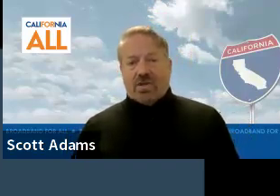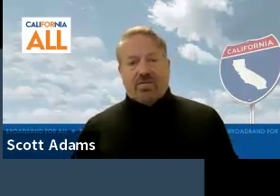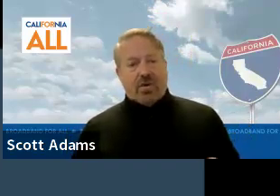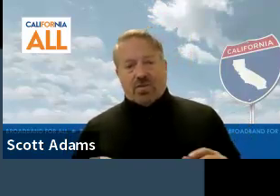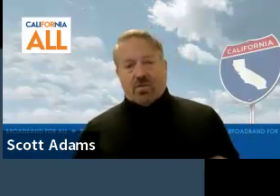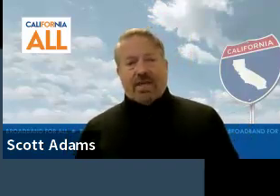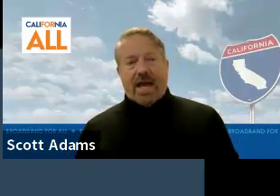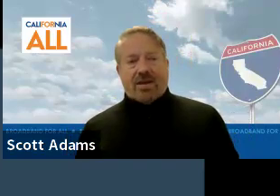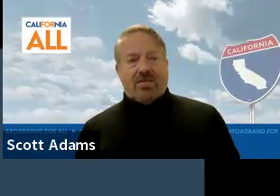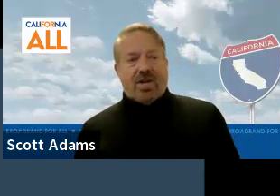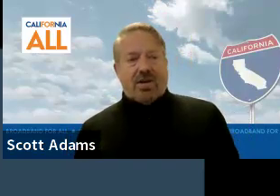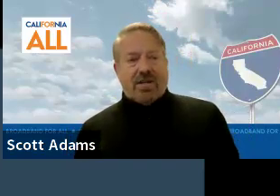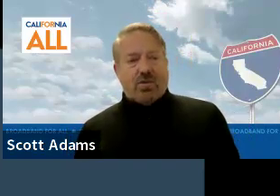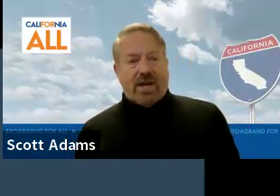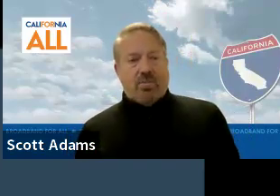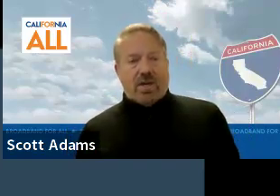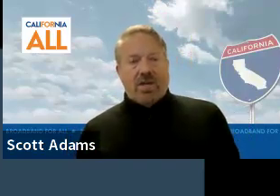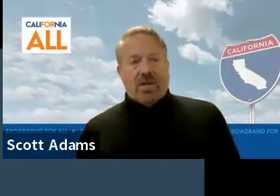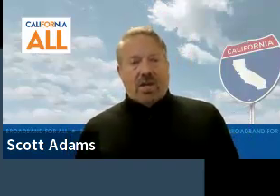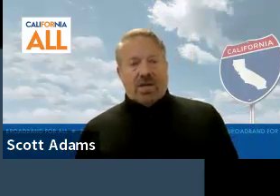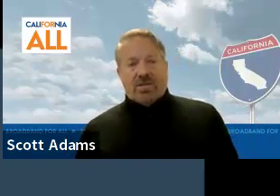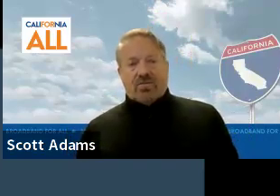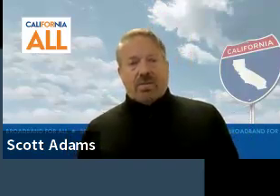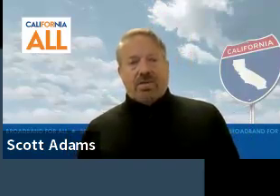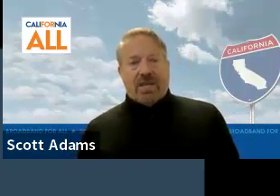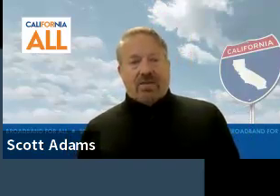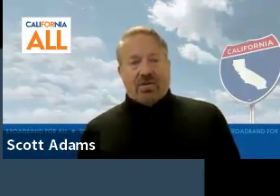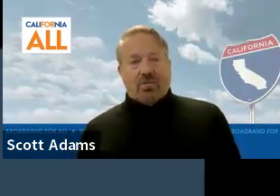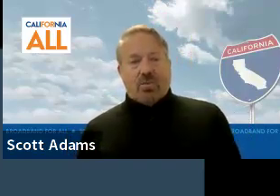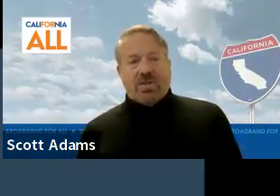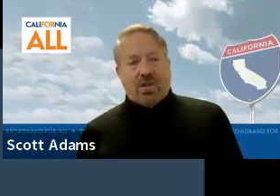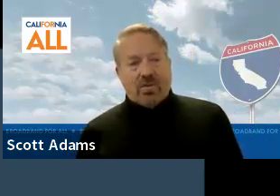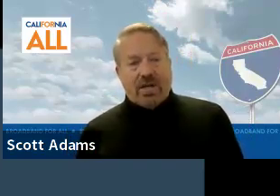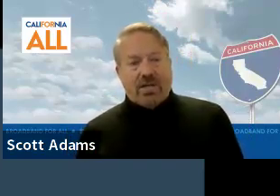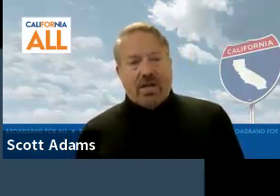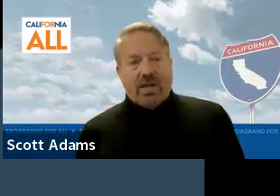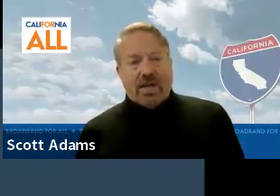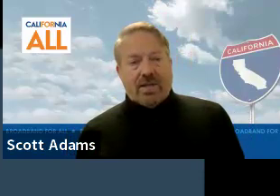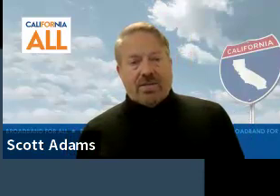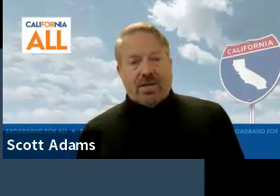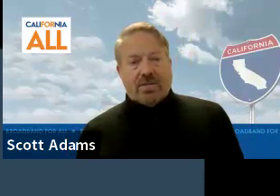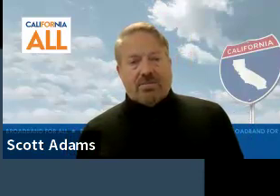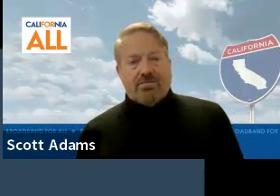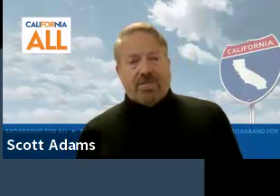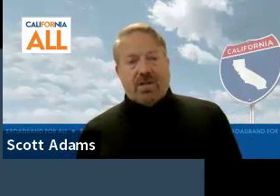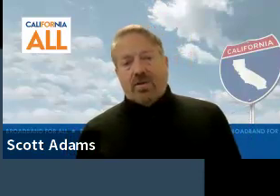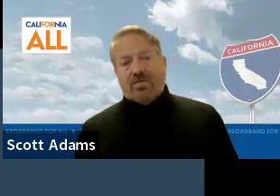that usually folks are really active there, and it's great, but disruptive behaviors won't be tolerated,